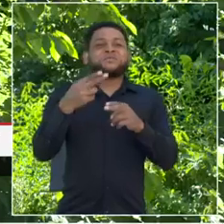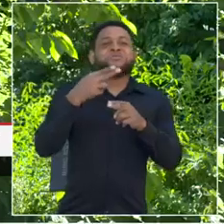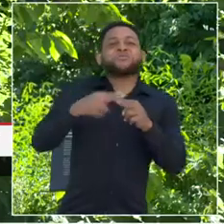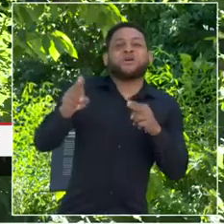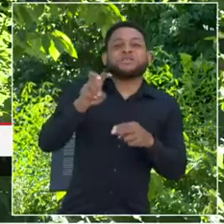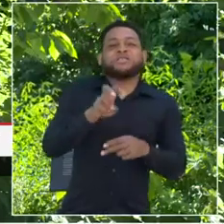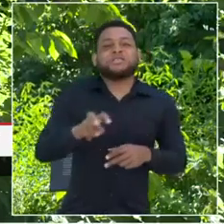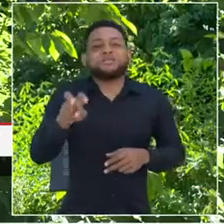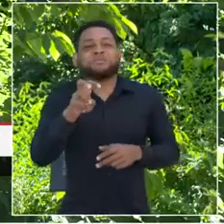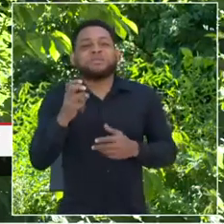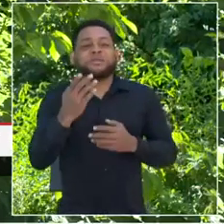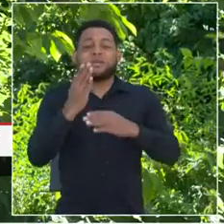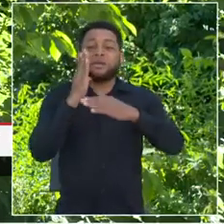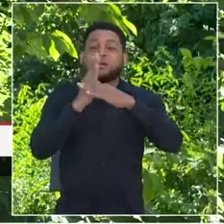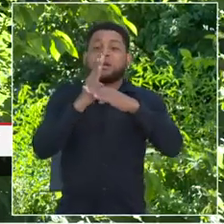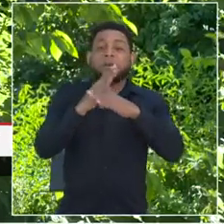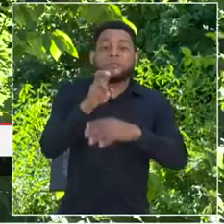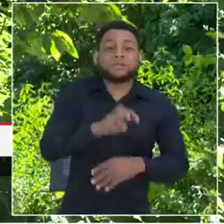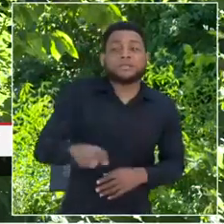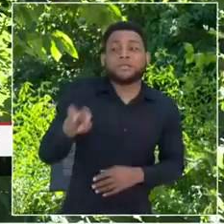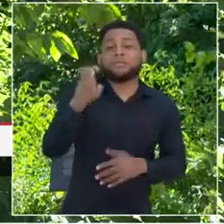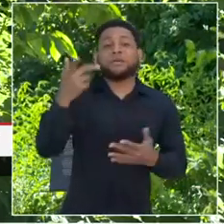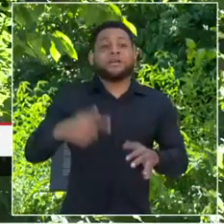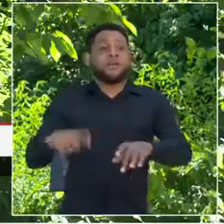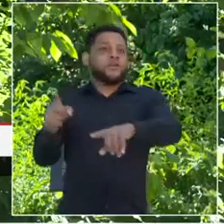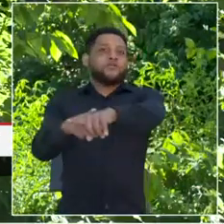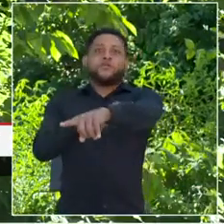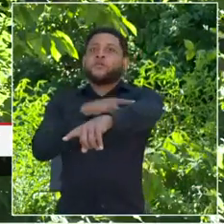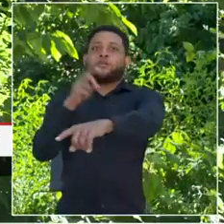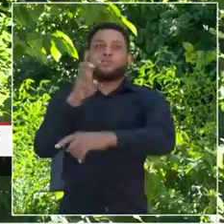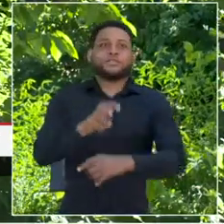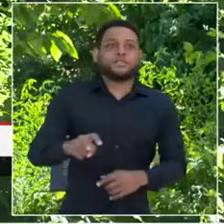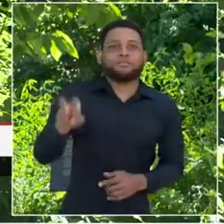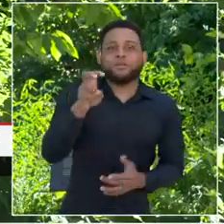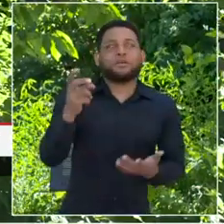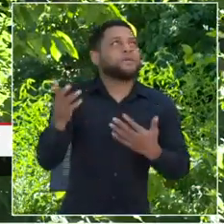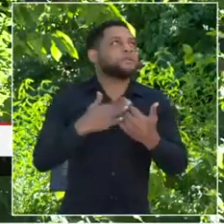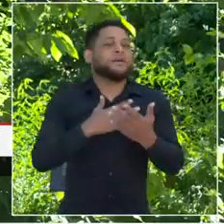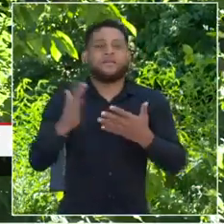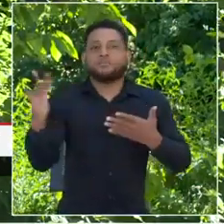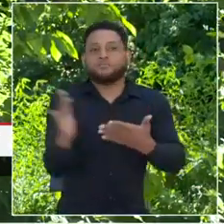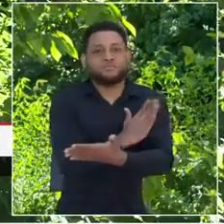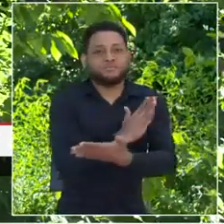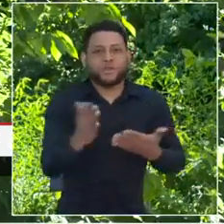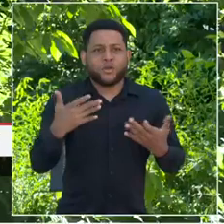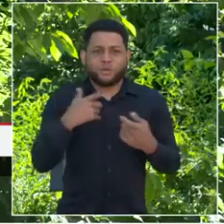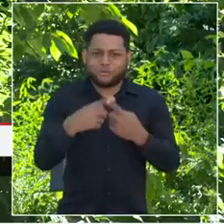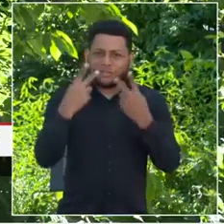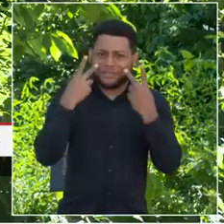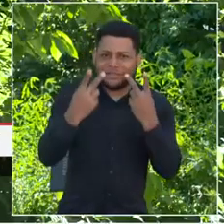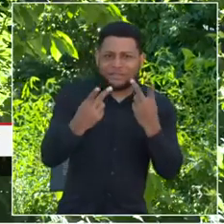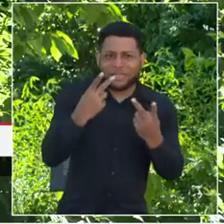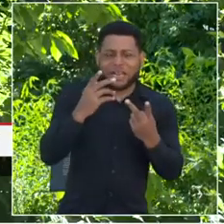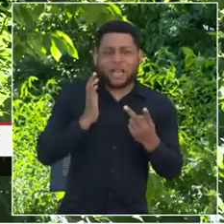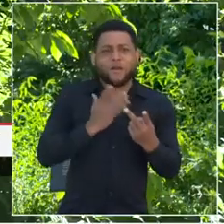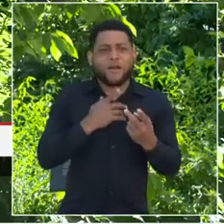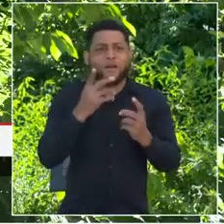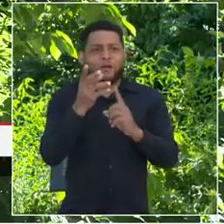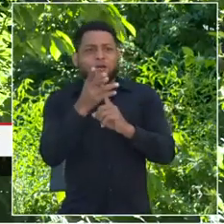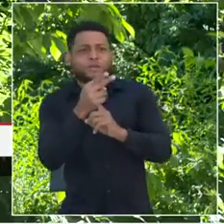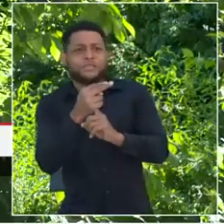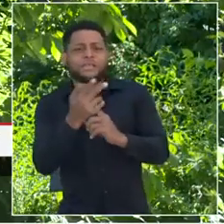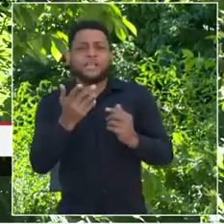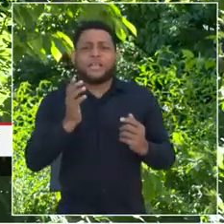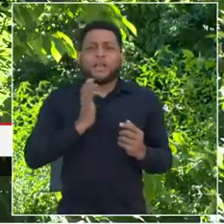long trips. Come and stay a while, visit our hotels, our restaurants, But please, I also ask you to visit